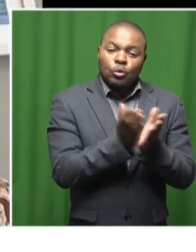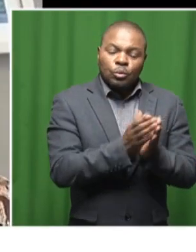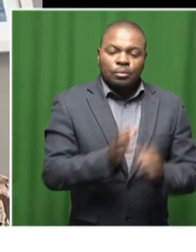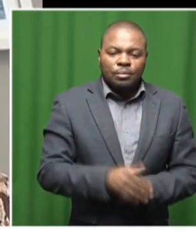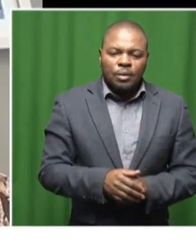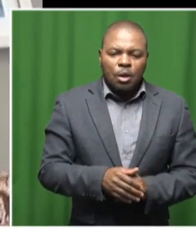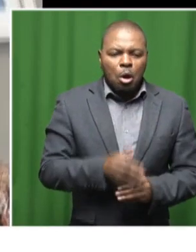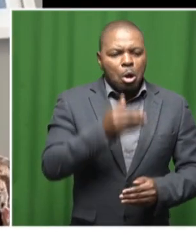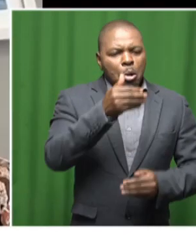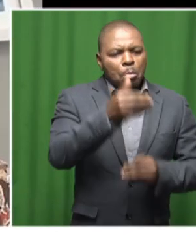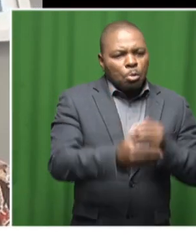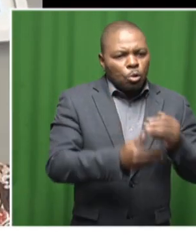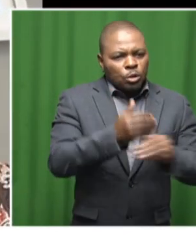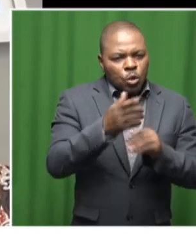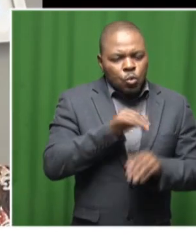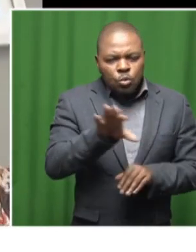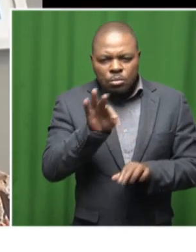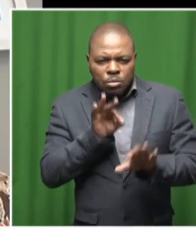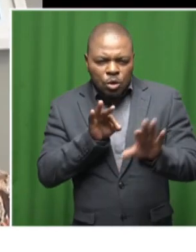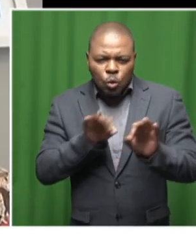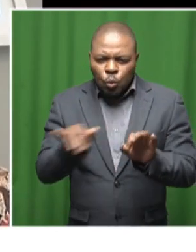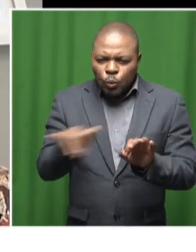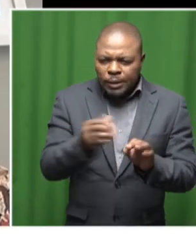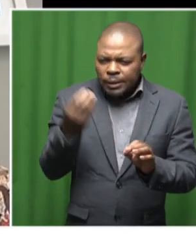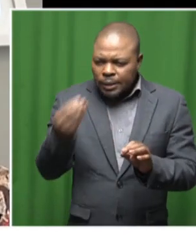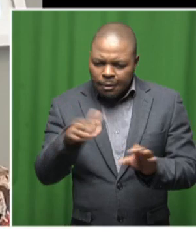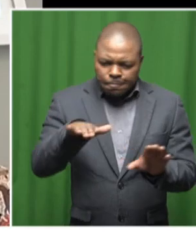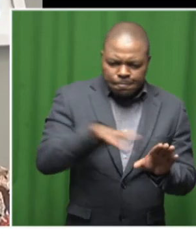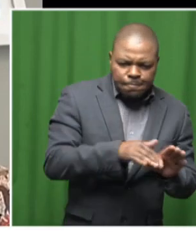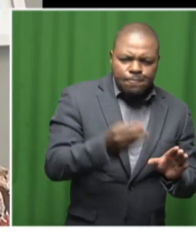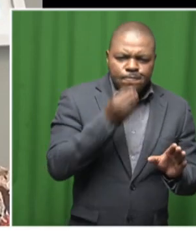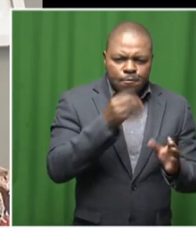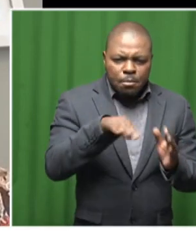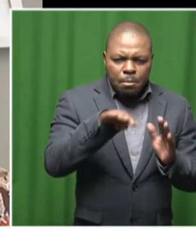in terms of selecting which child benefits from this feeding scheme?